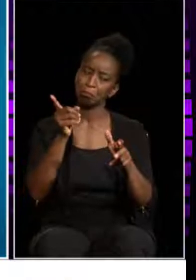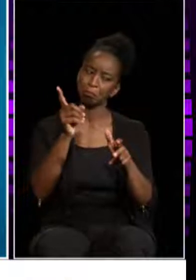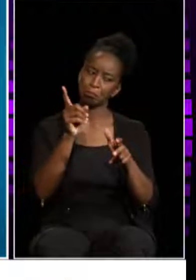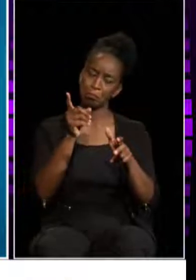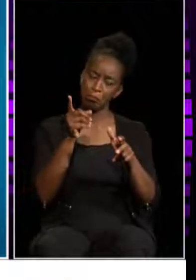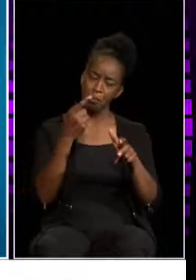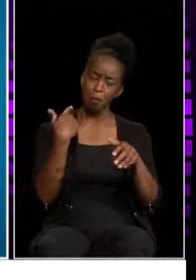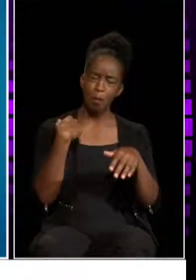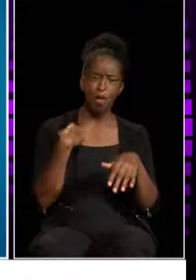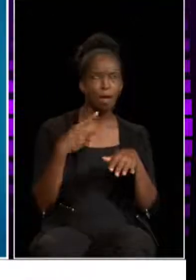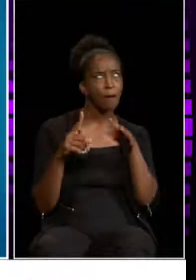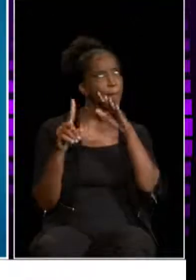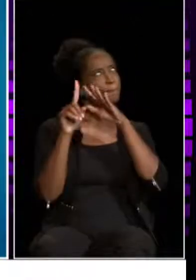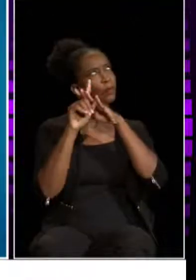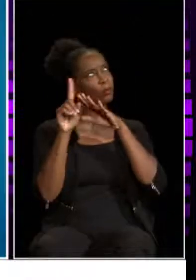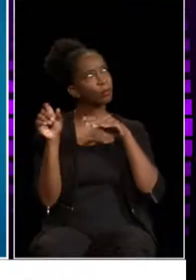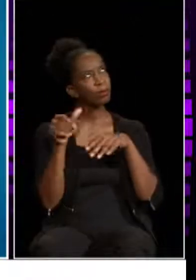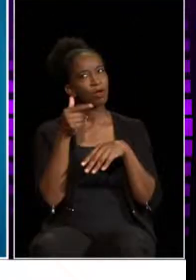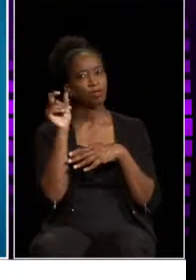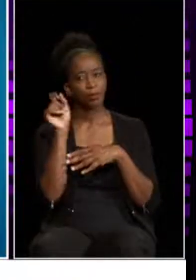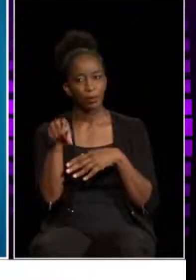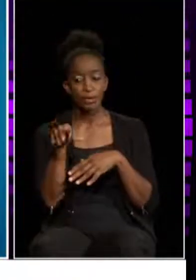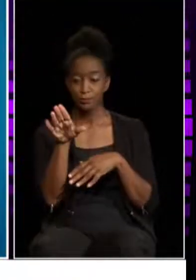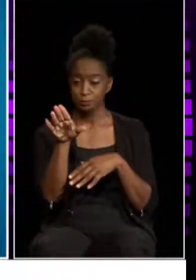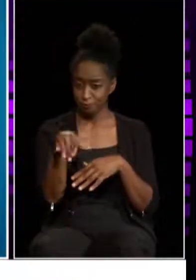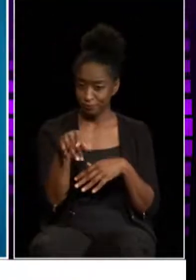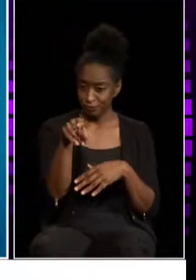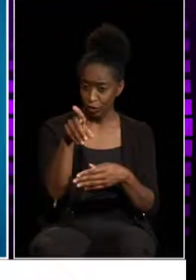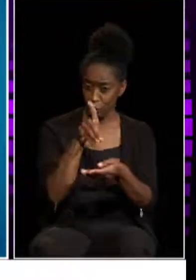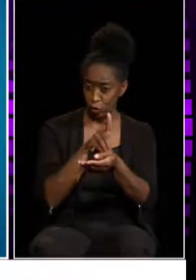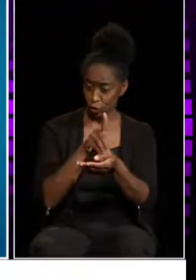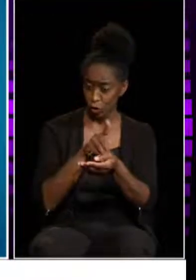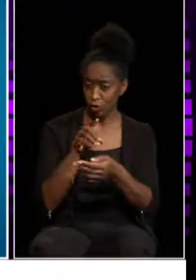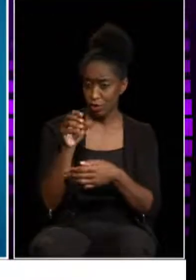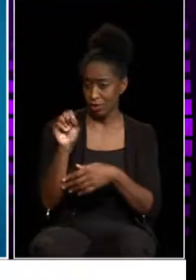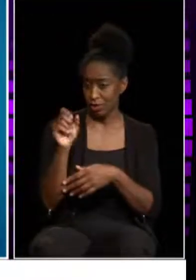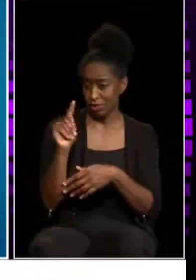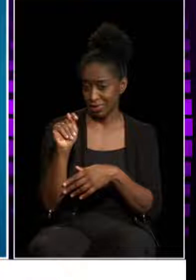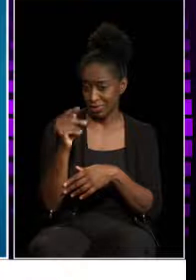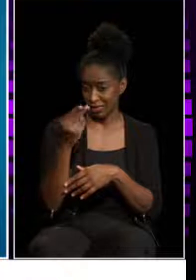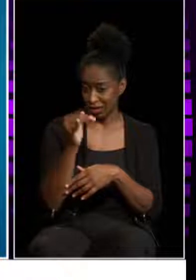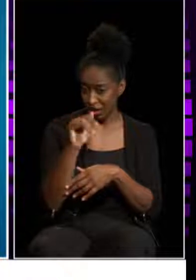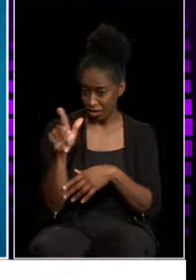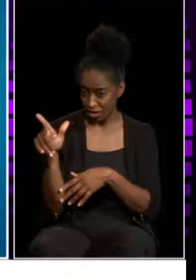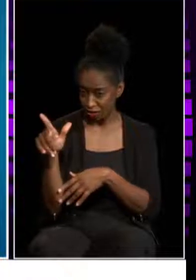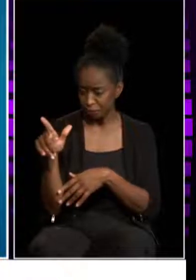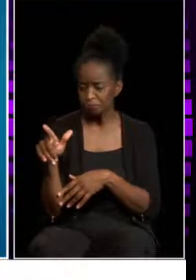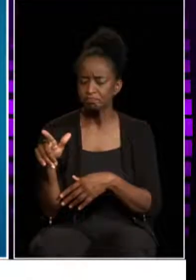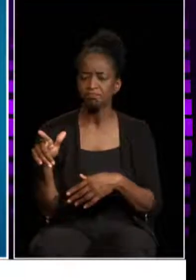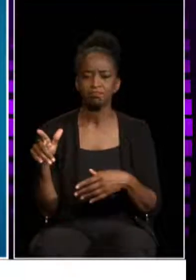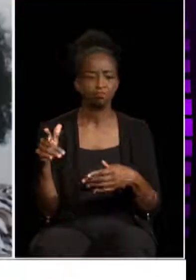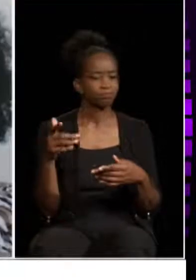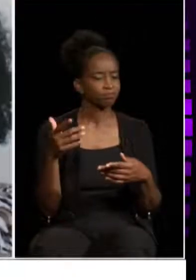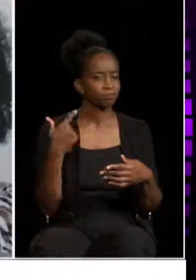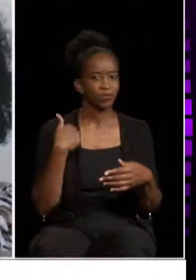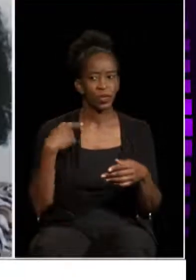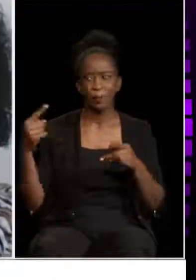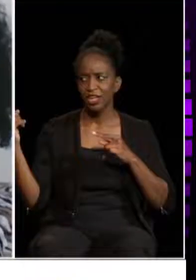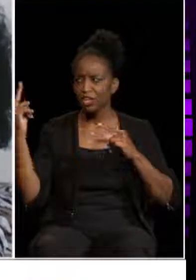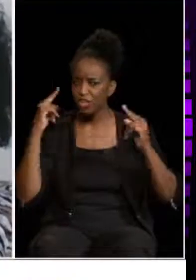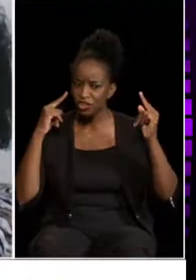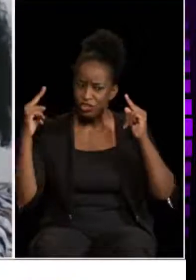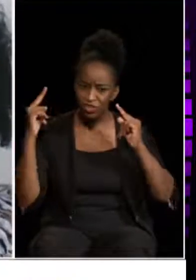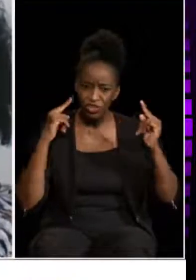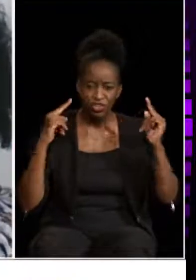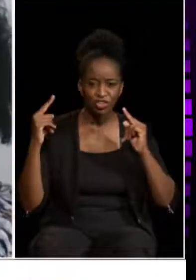I have been told on multiple occasions that exercise and basically being active in general can help to combat the effects